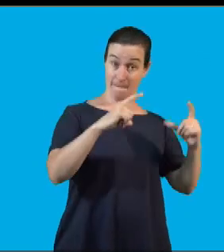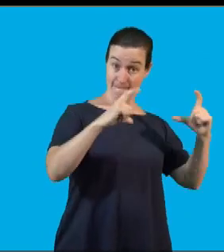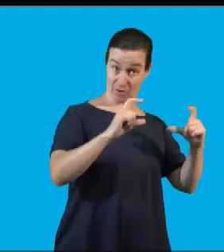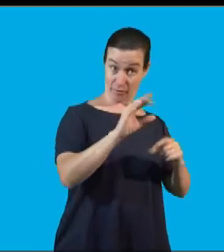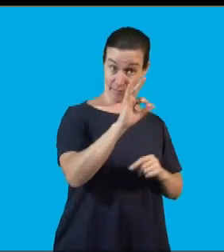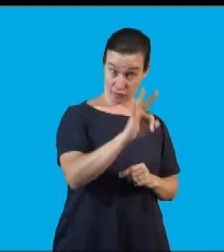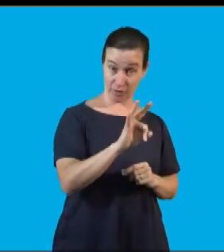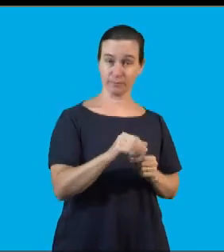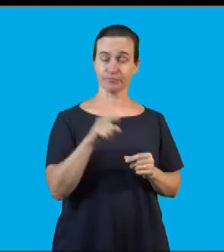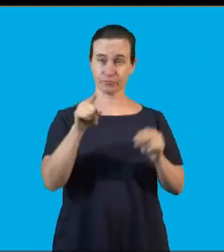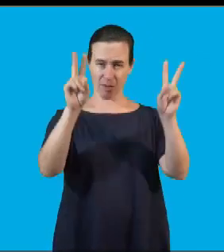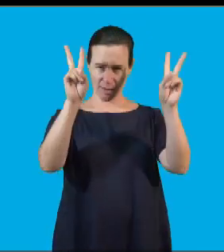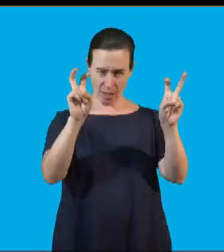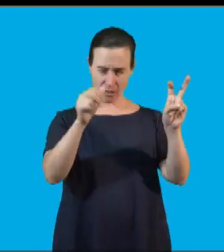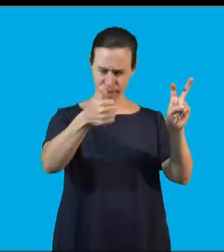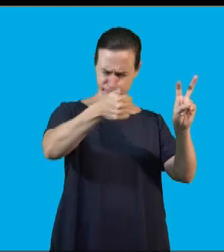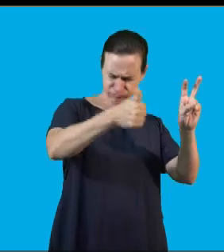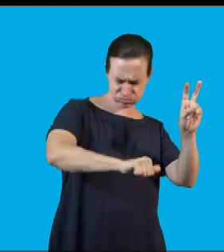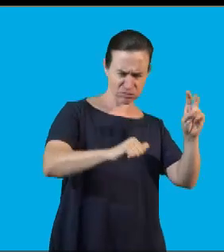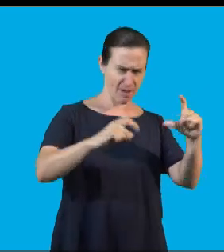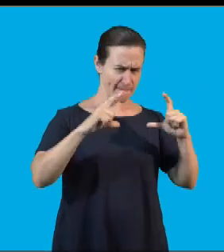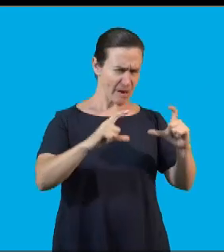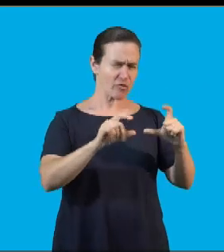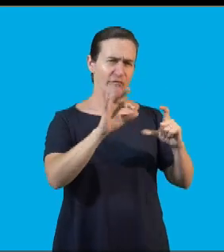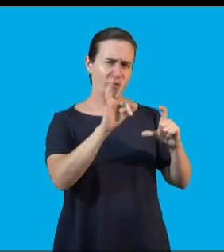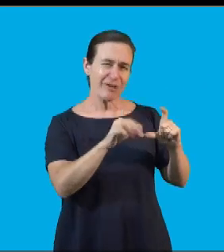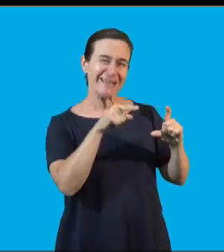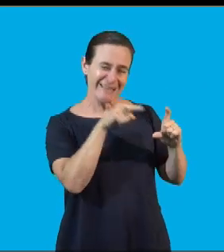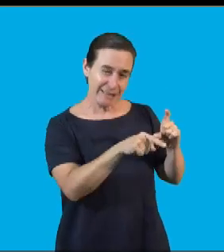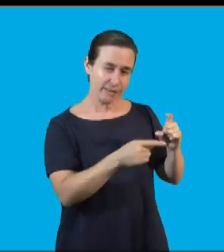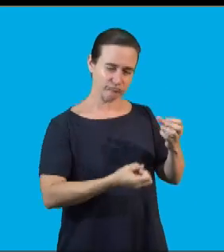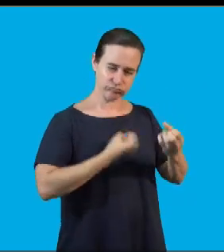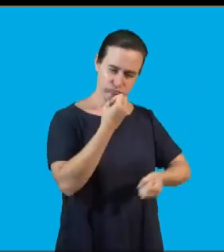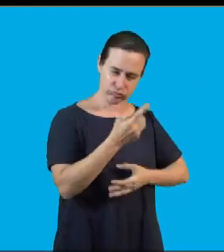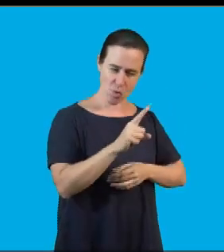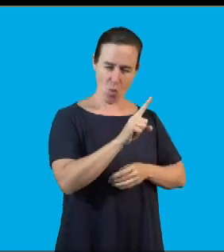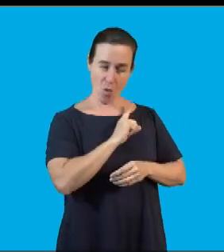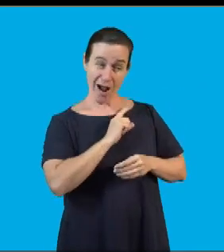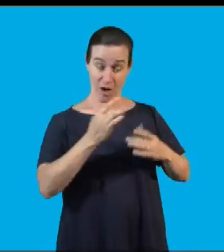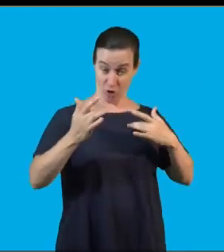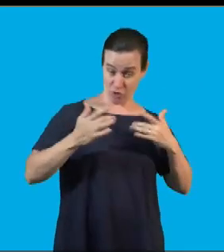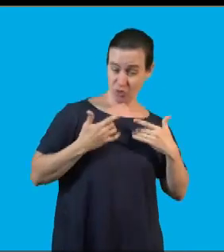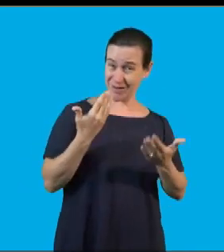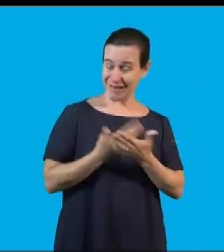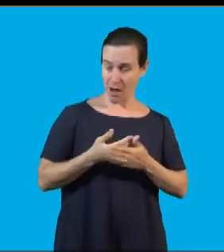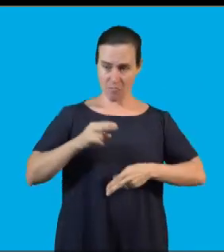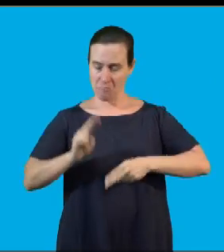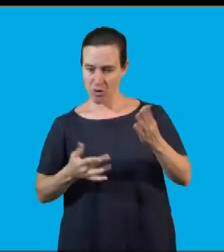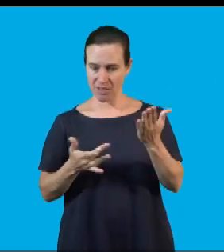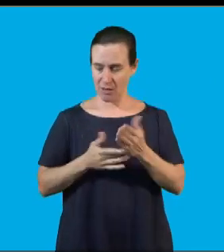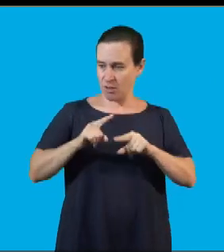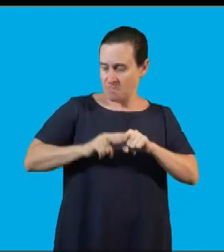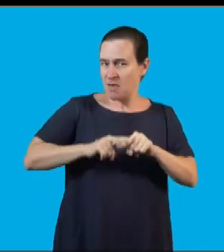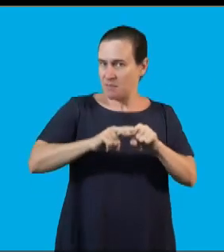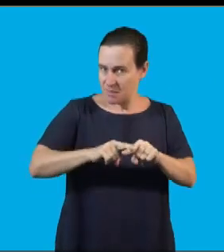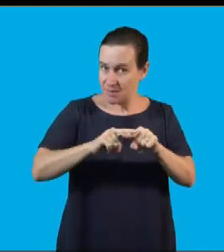3. So here we have the title. Paragraph 3 expresses concerns about the over-reliance on technology and goes into